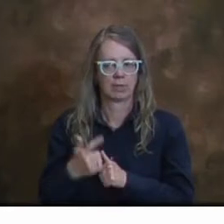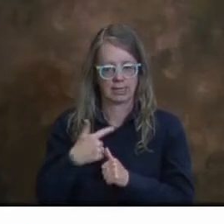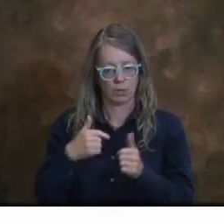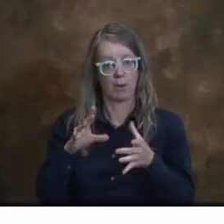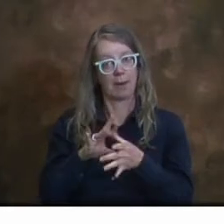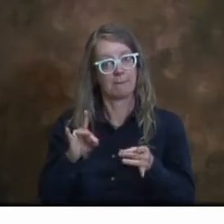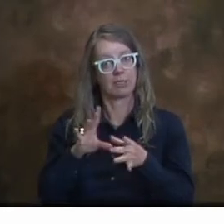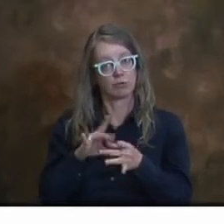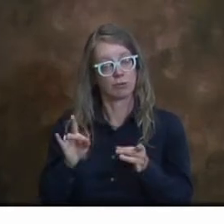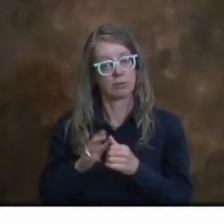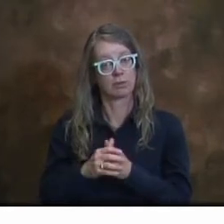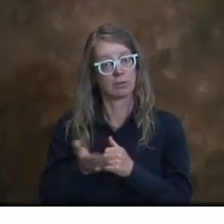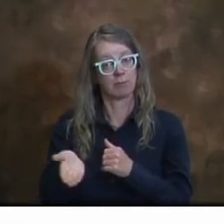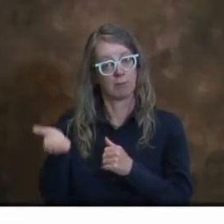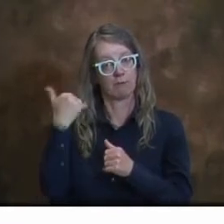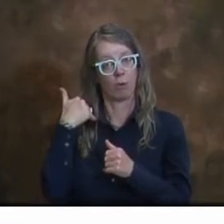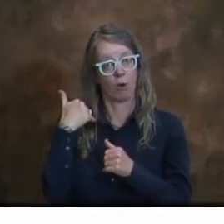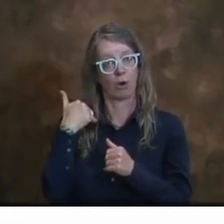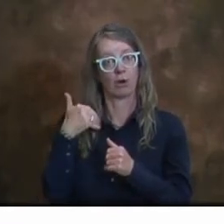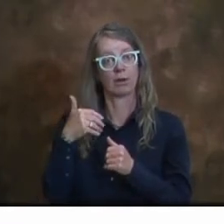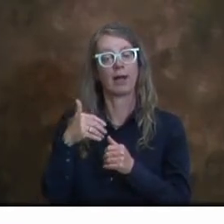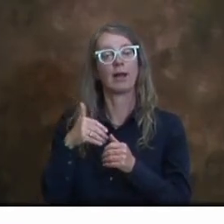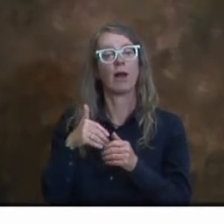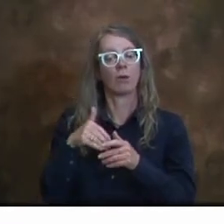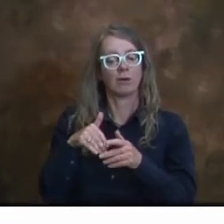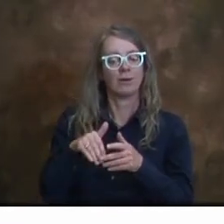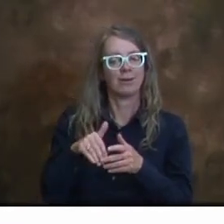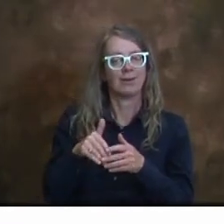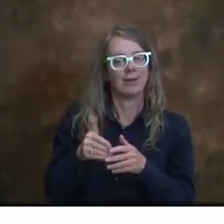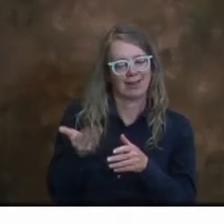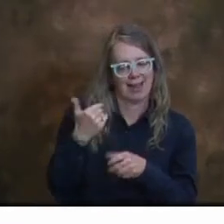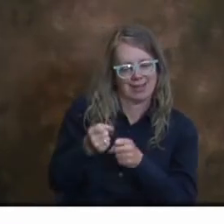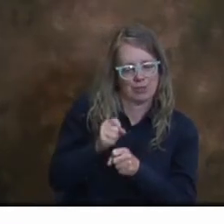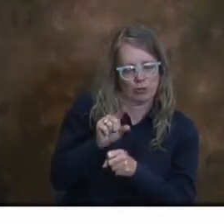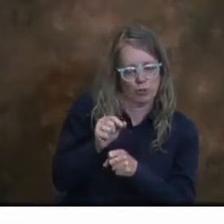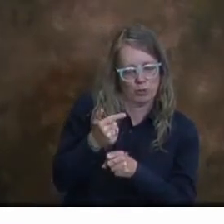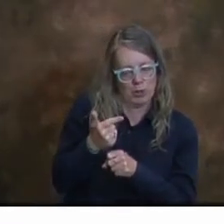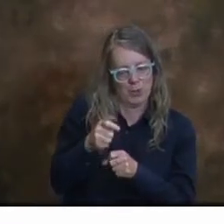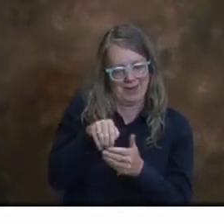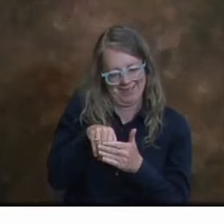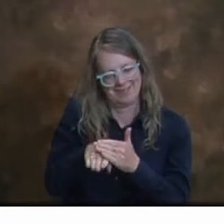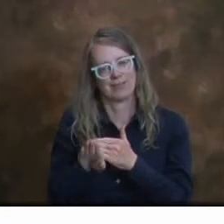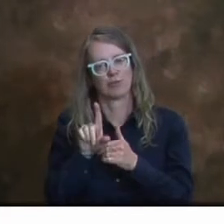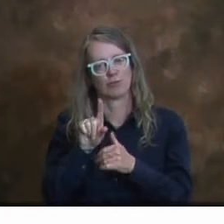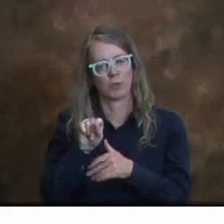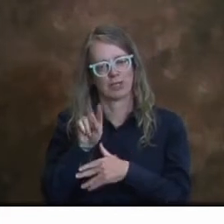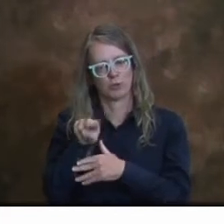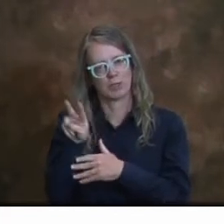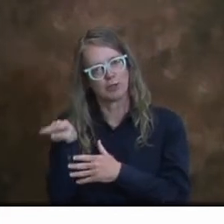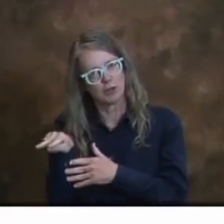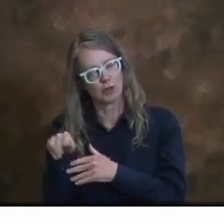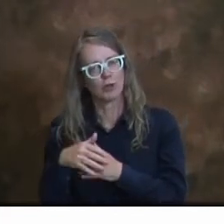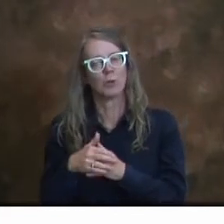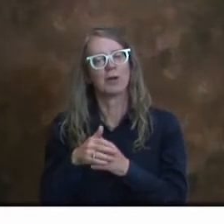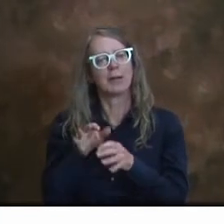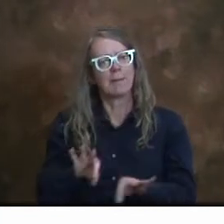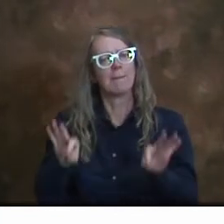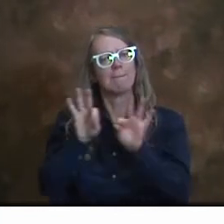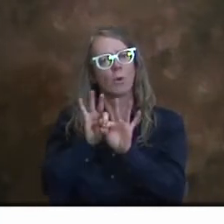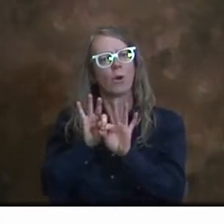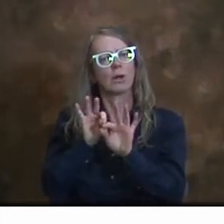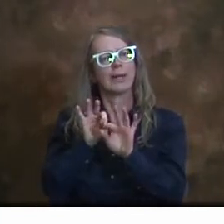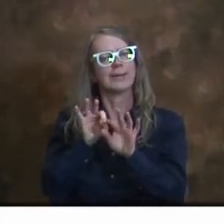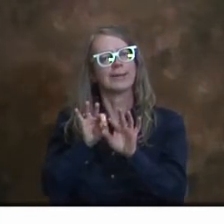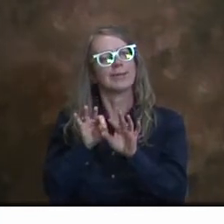approached 2022, and once we entered into the new year, there are key thresholds that help us usher in a new chapter, new phase of